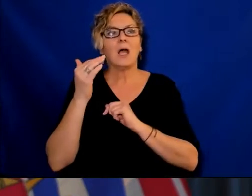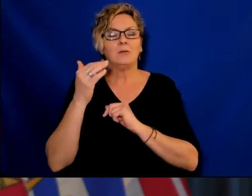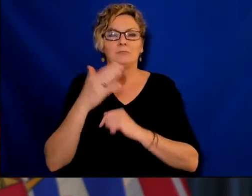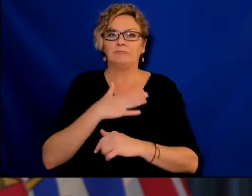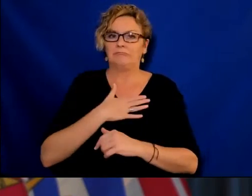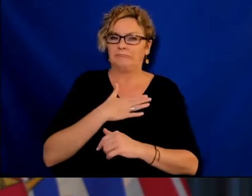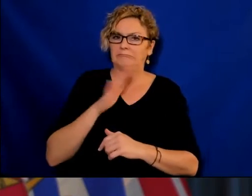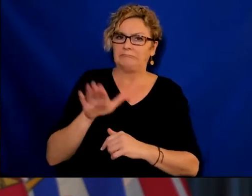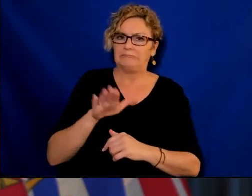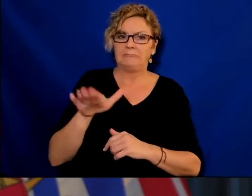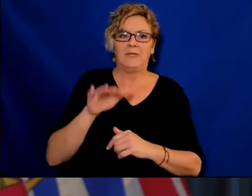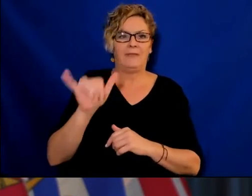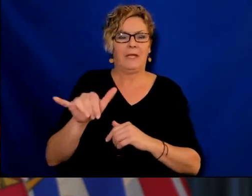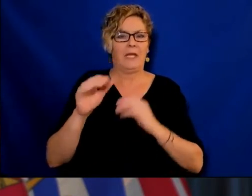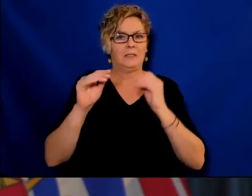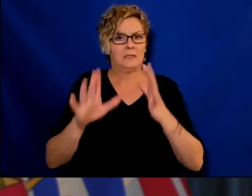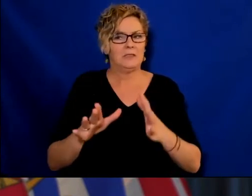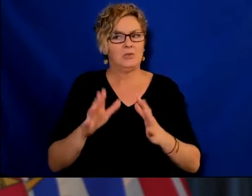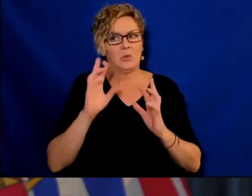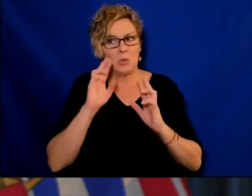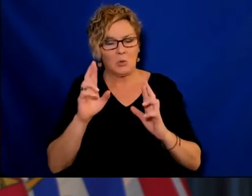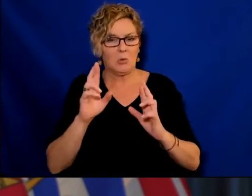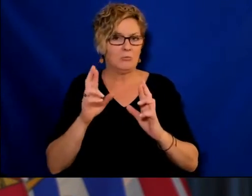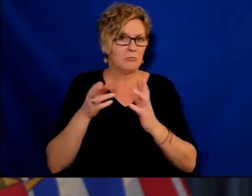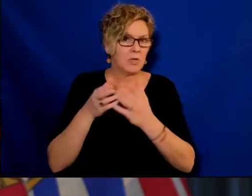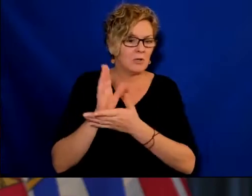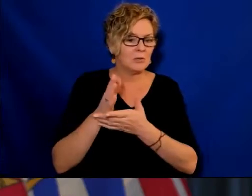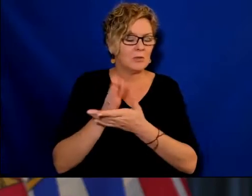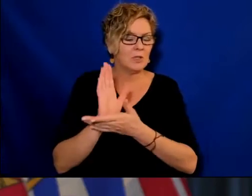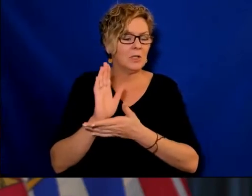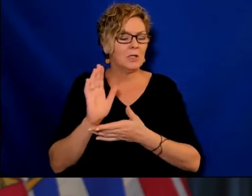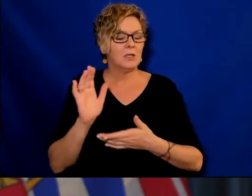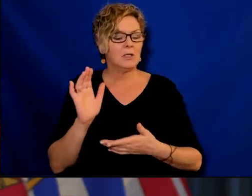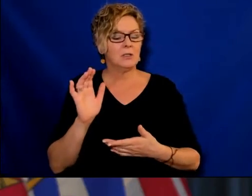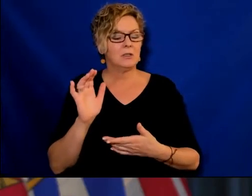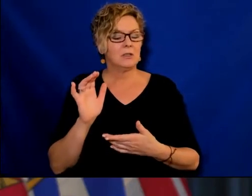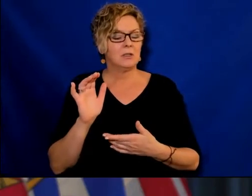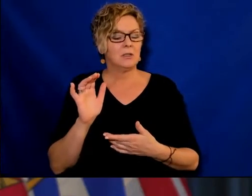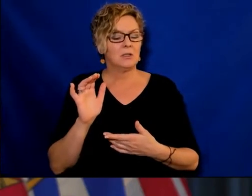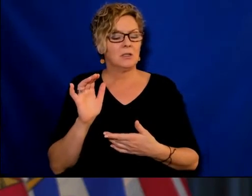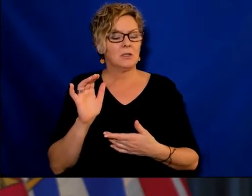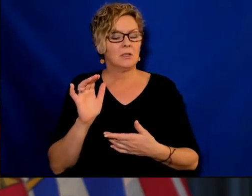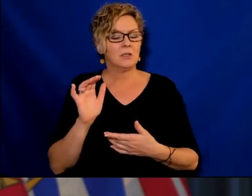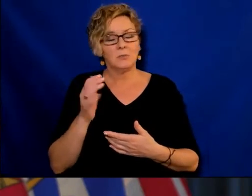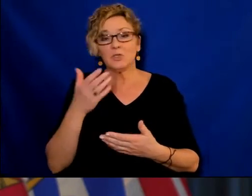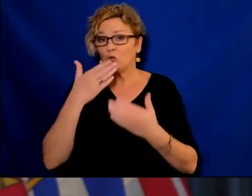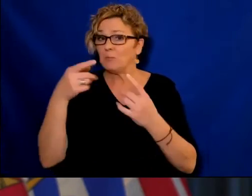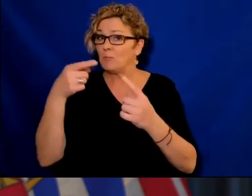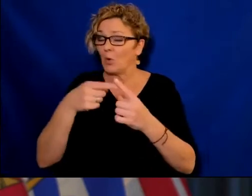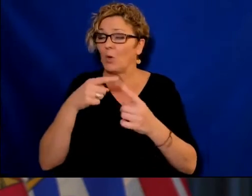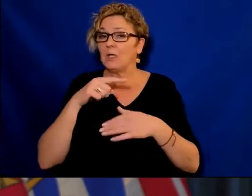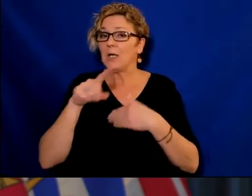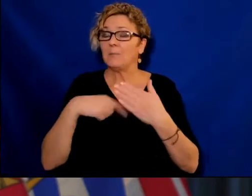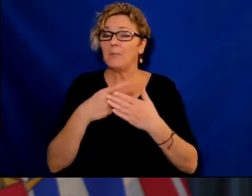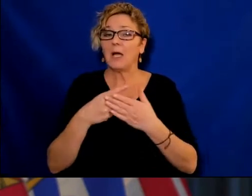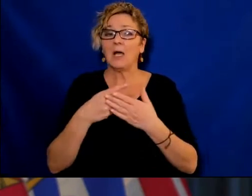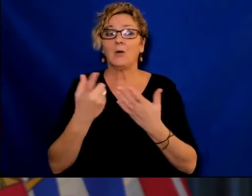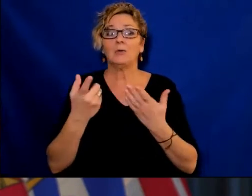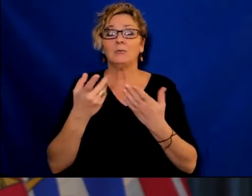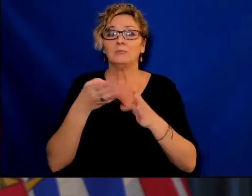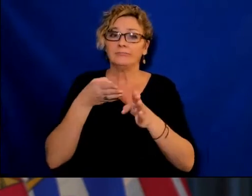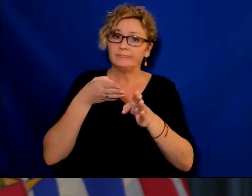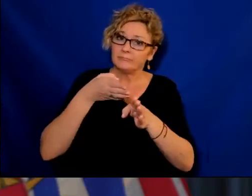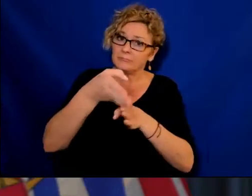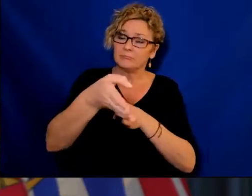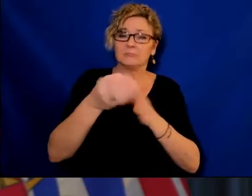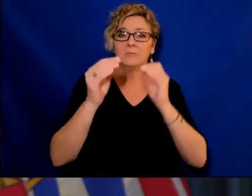environment. It's a very good point, and we are looking at all of the initiatives around some of the specialties teachers,